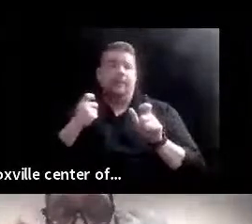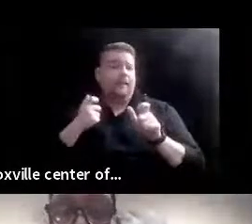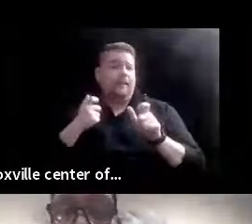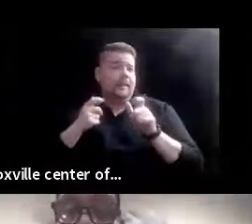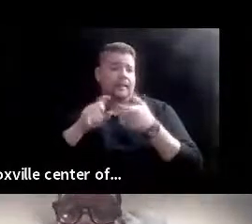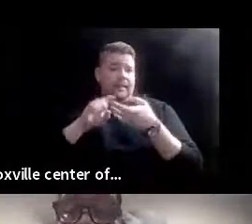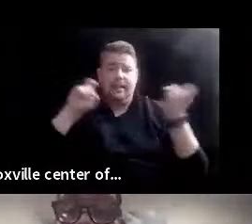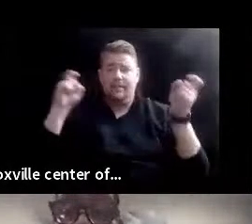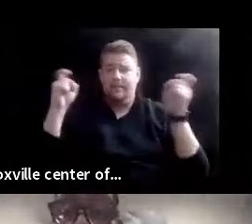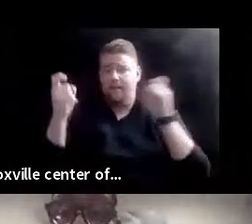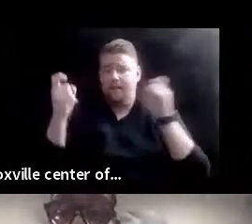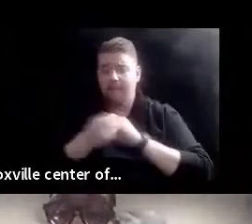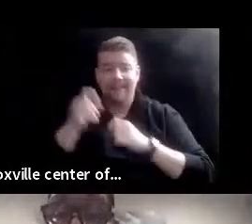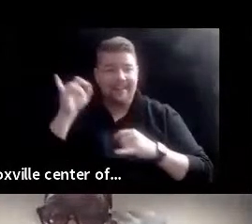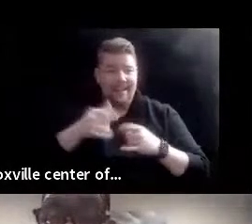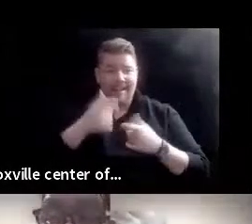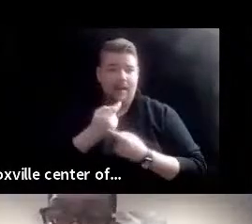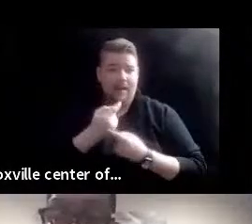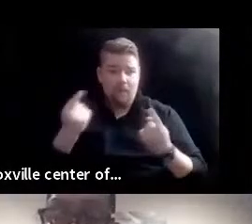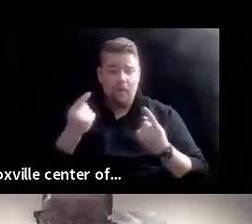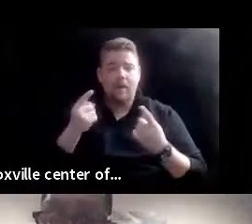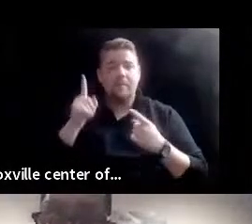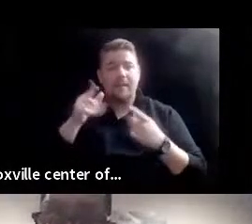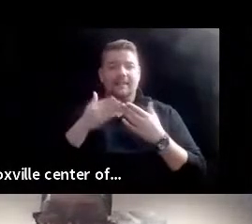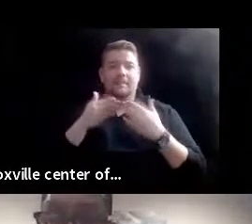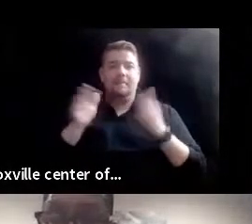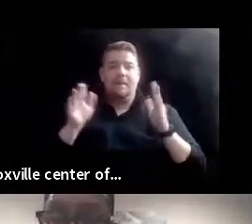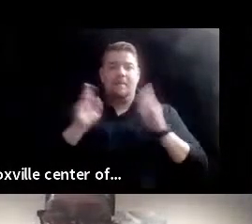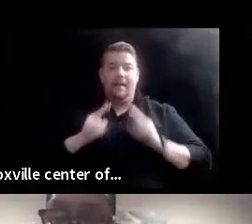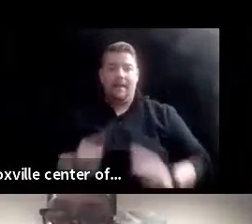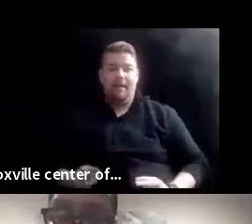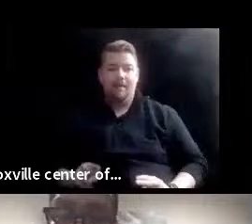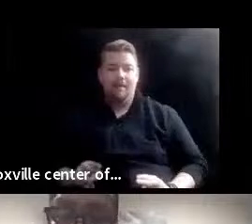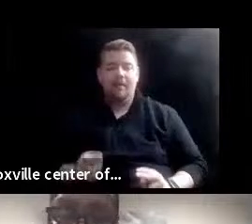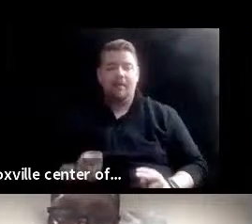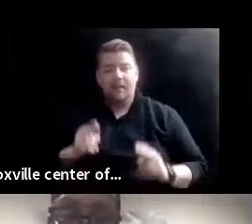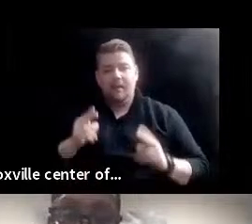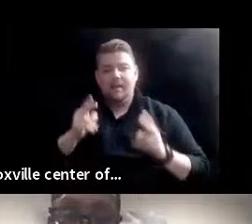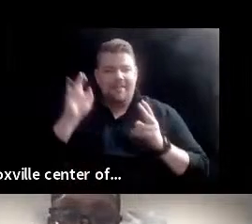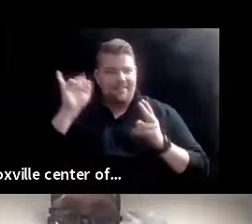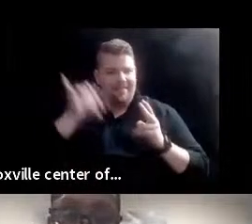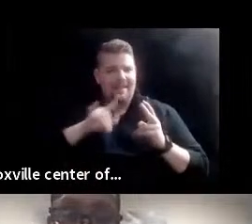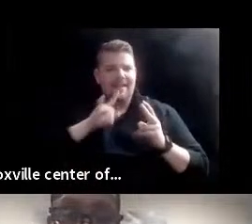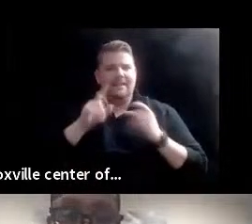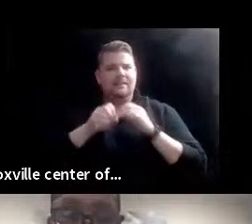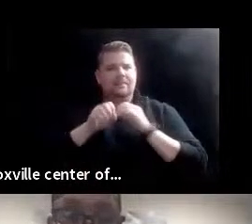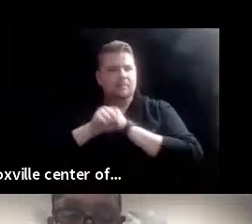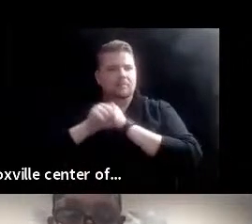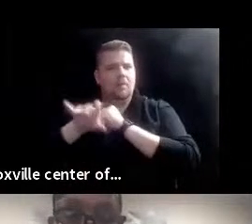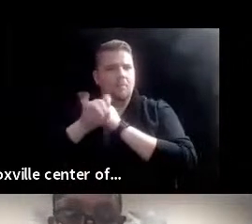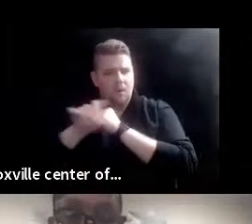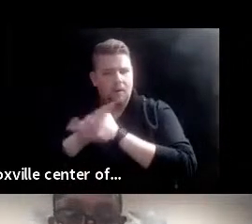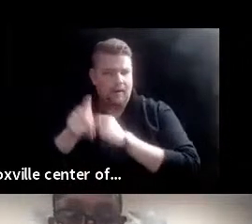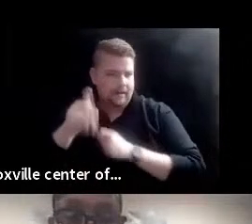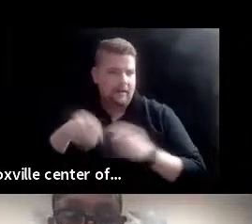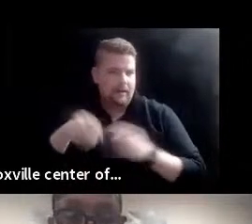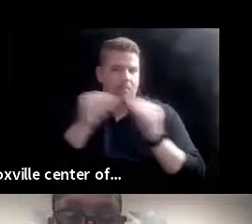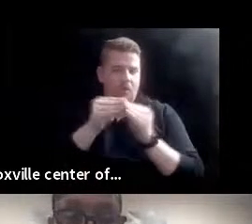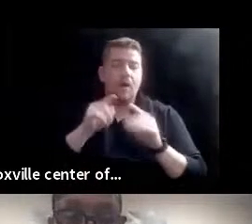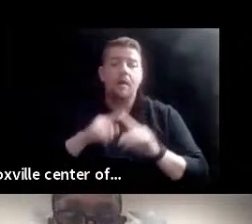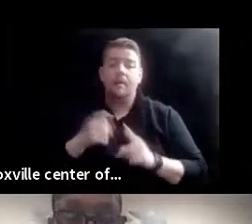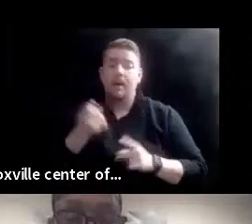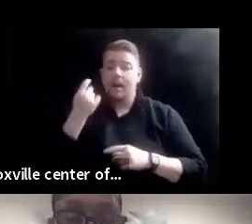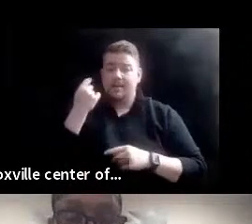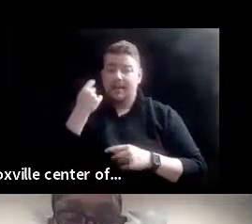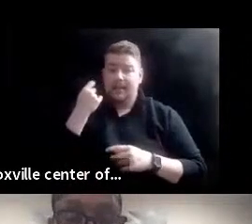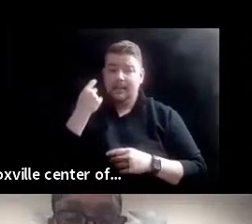it's of interest to everyone. But it's, as a public health measure, obviously needs to be promoted. But I think